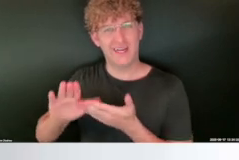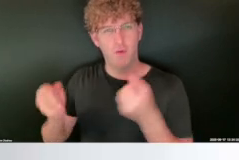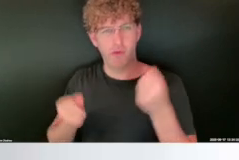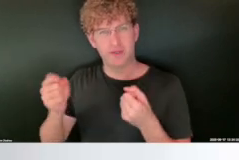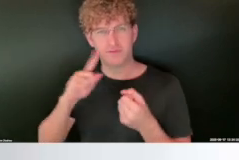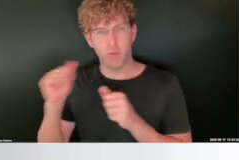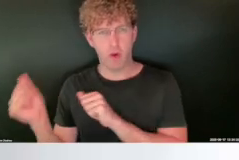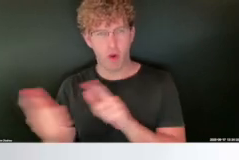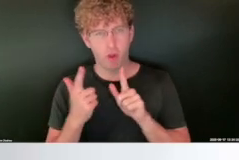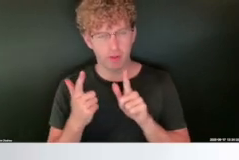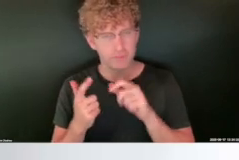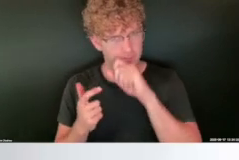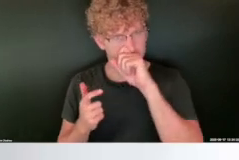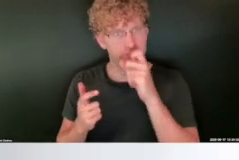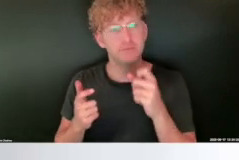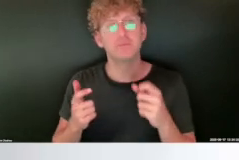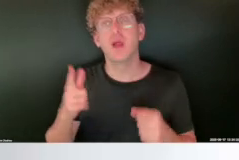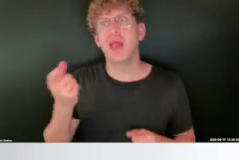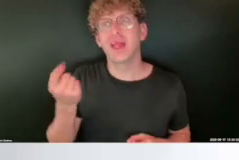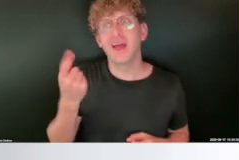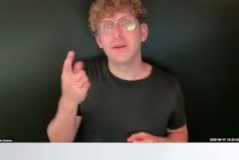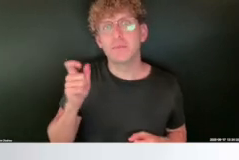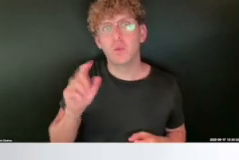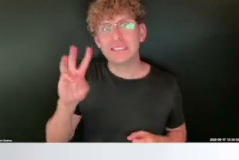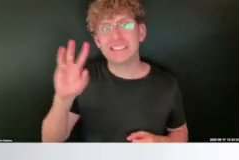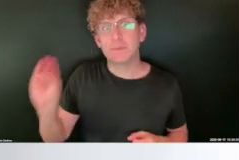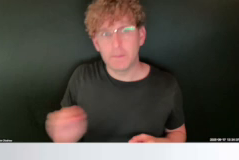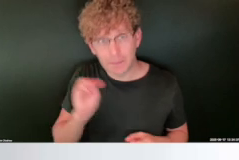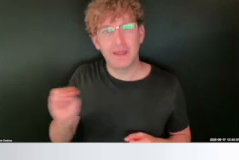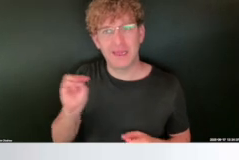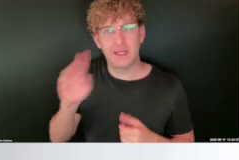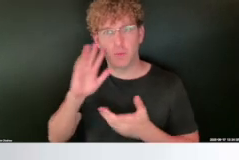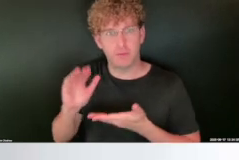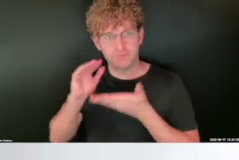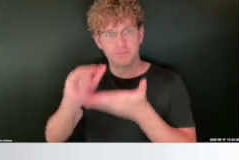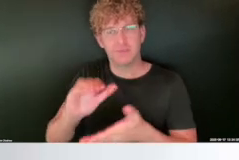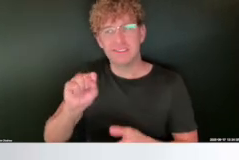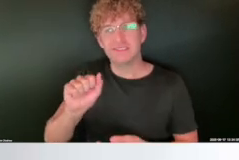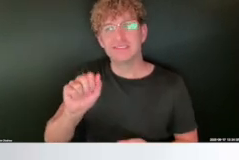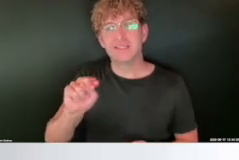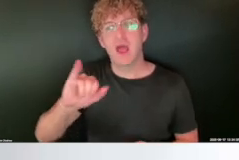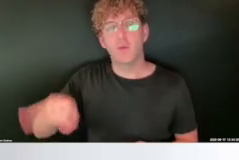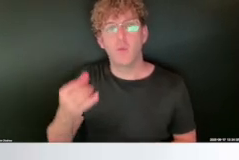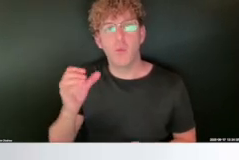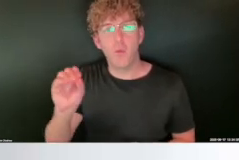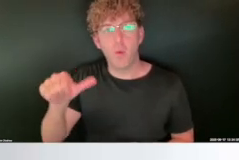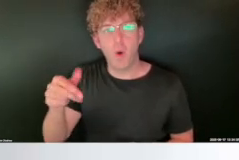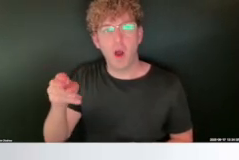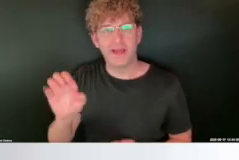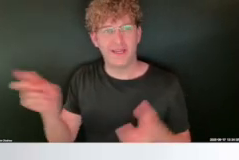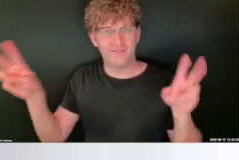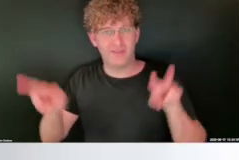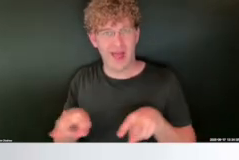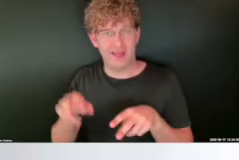million going to the San Joaquin Valley Air District and $7.1 million